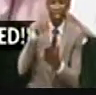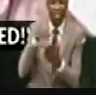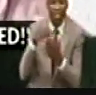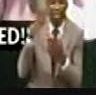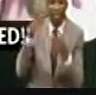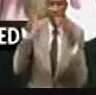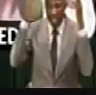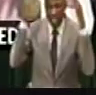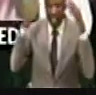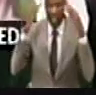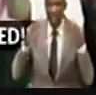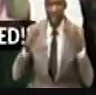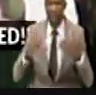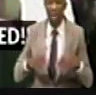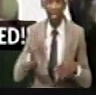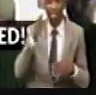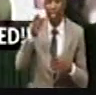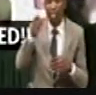showers.